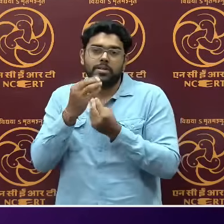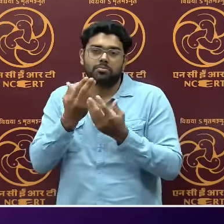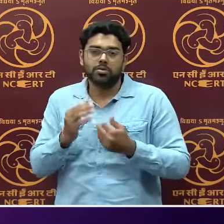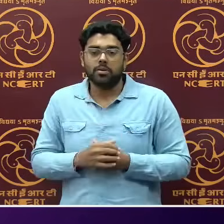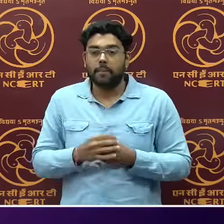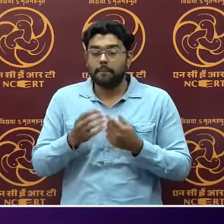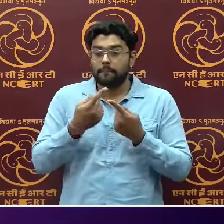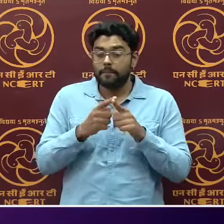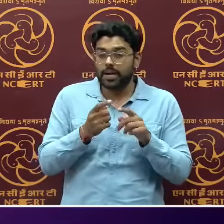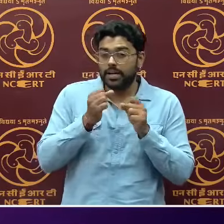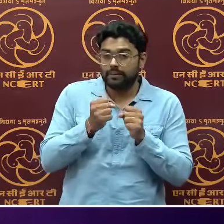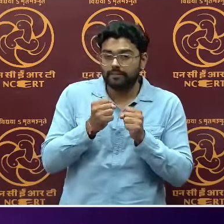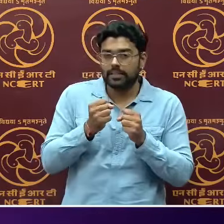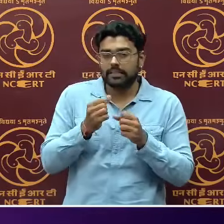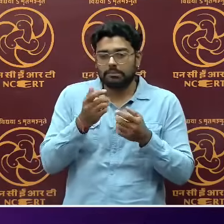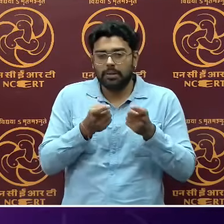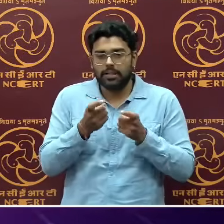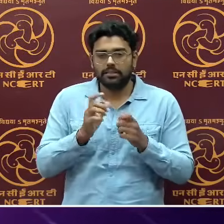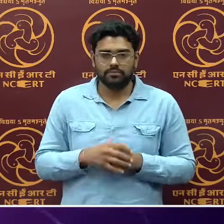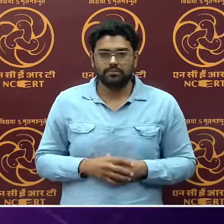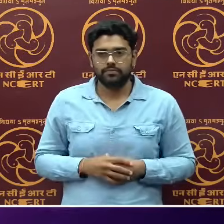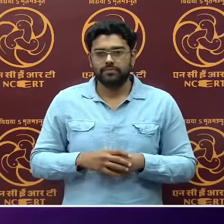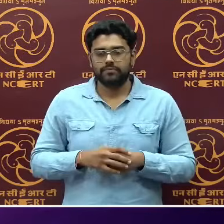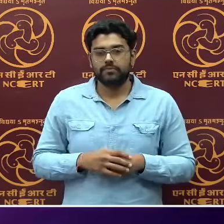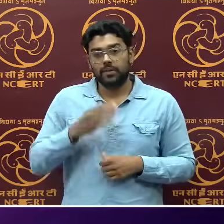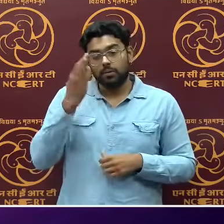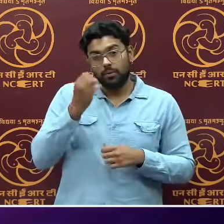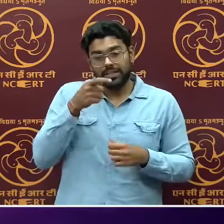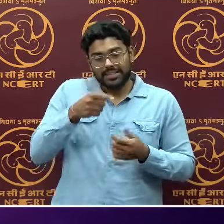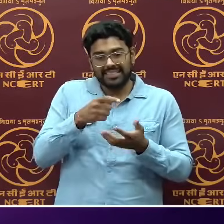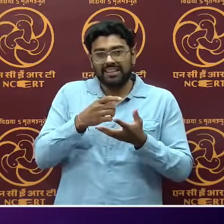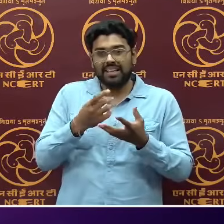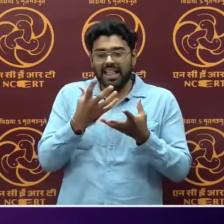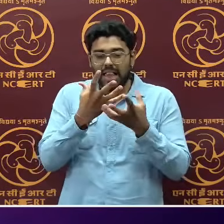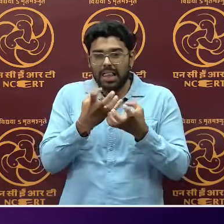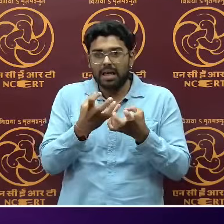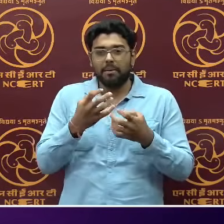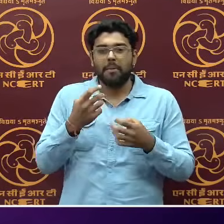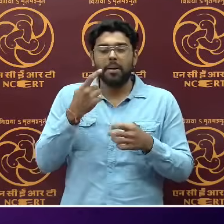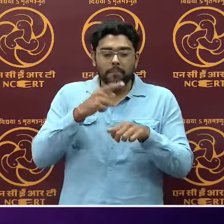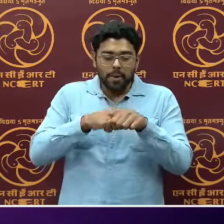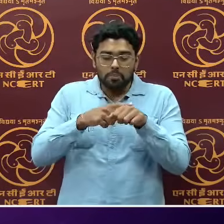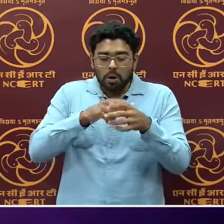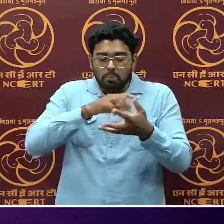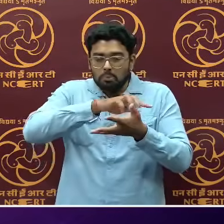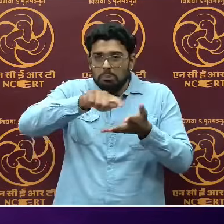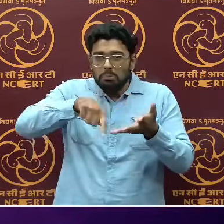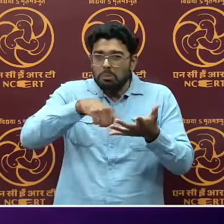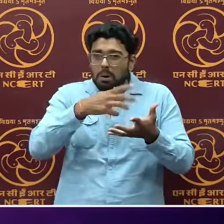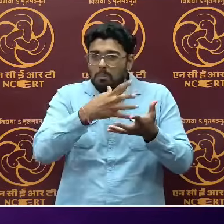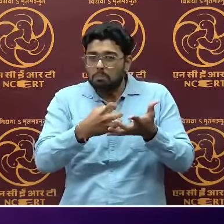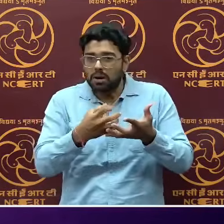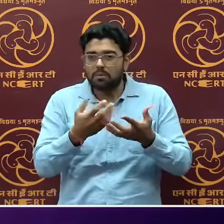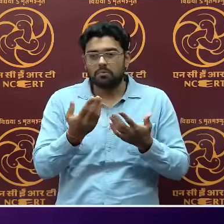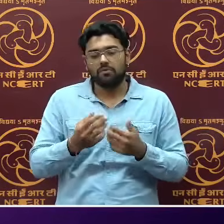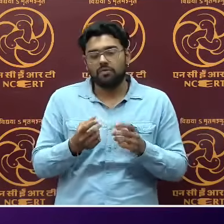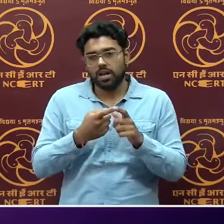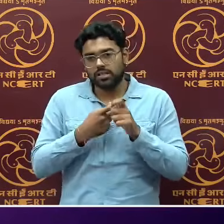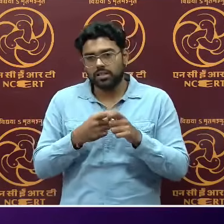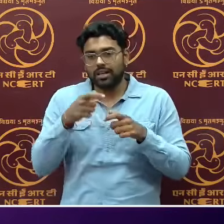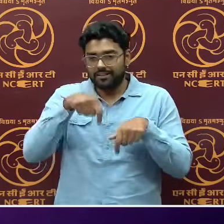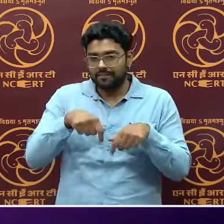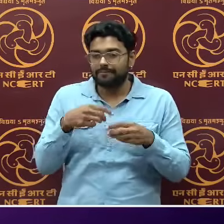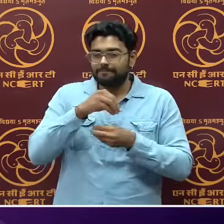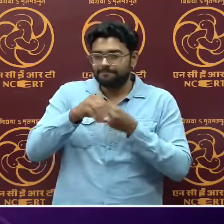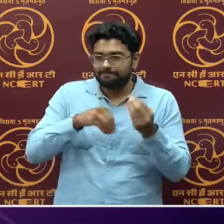but it is difficult to maintain because they rust fast. So what we have done, we have mixed some other